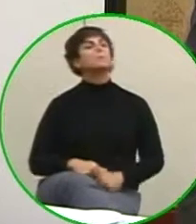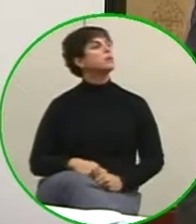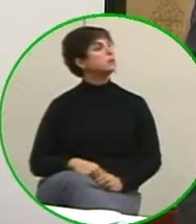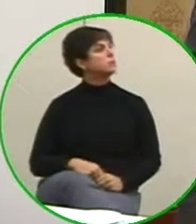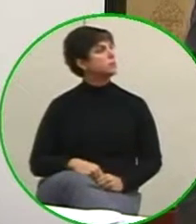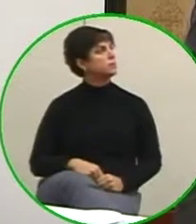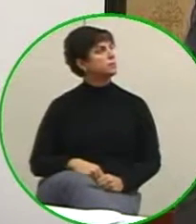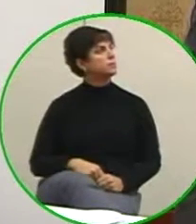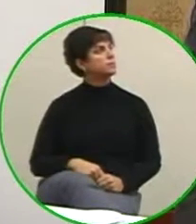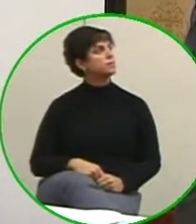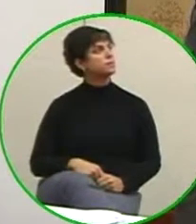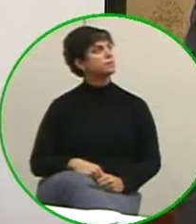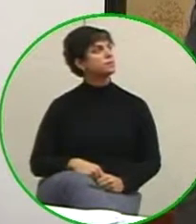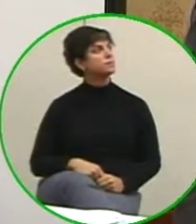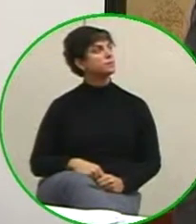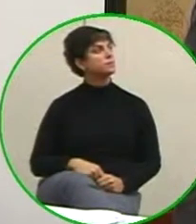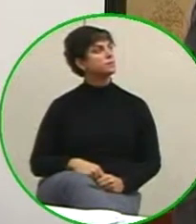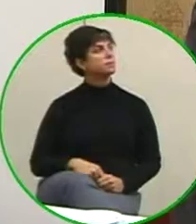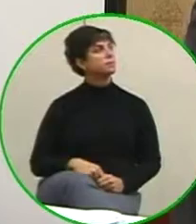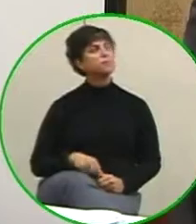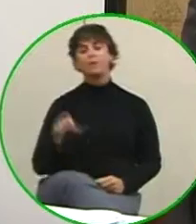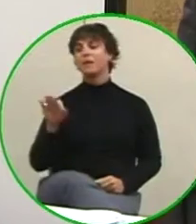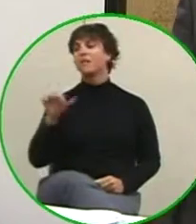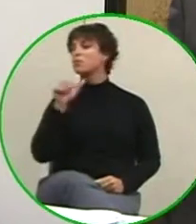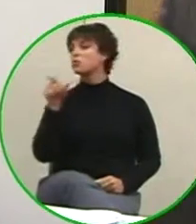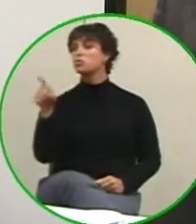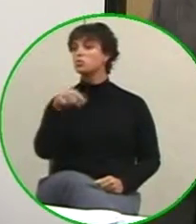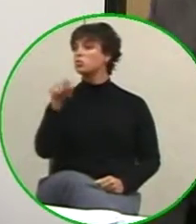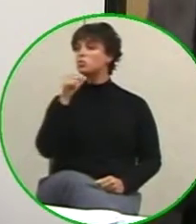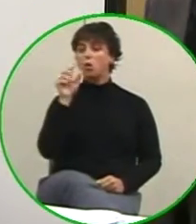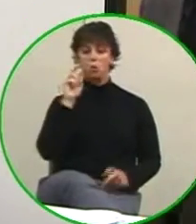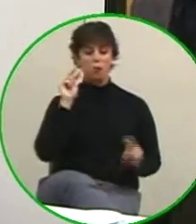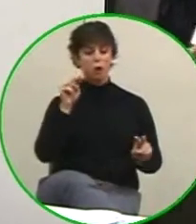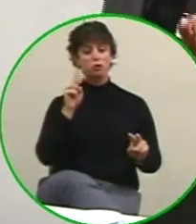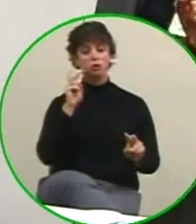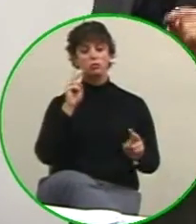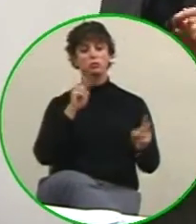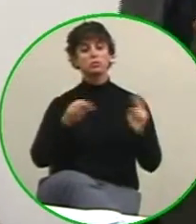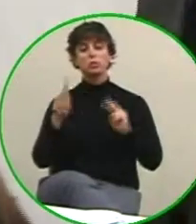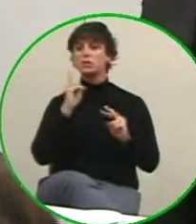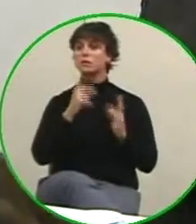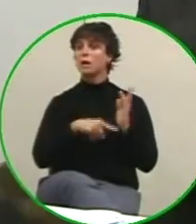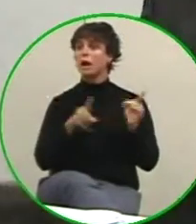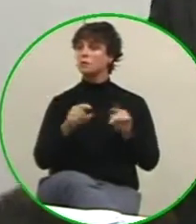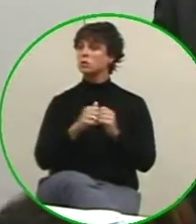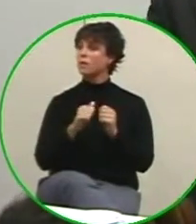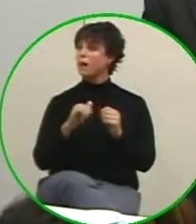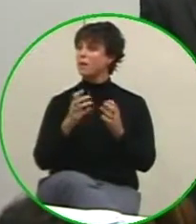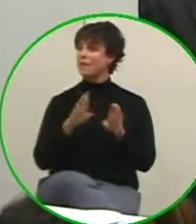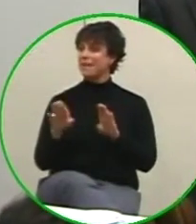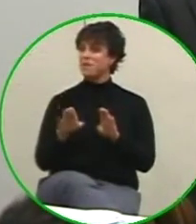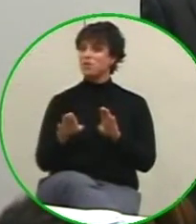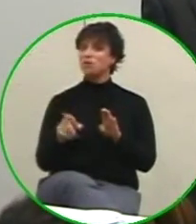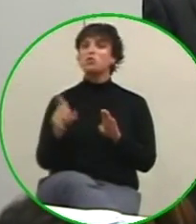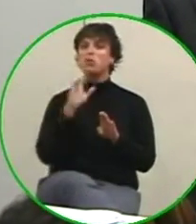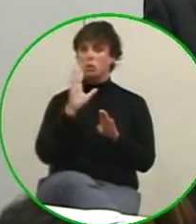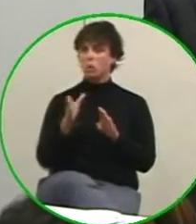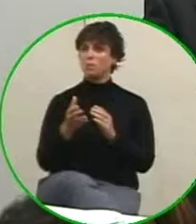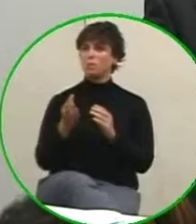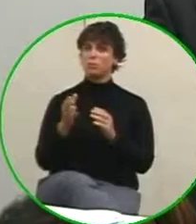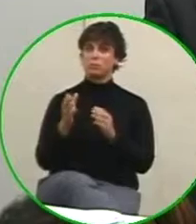But if you don't monitor to see what happens to the behavior, you can get fooled.